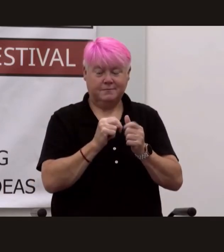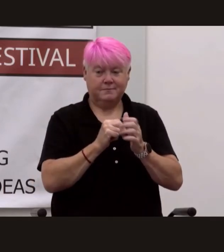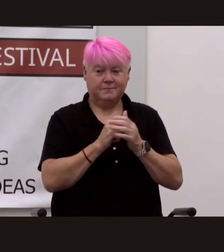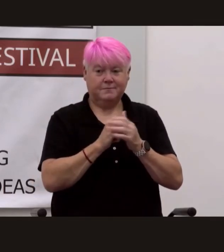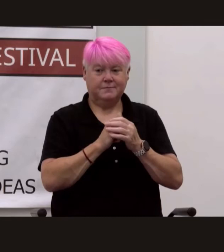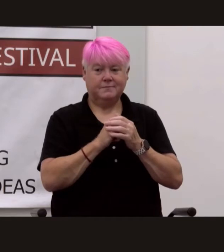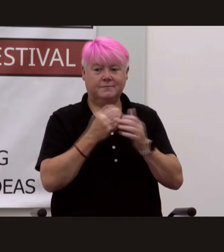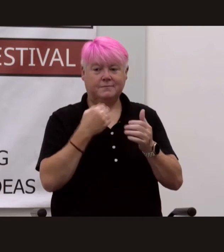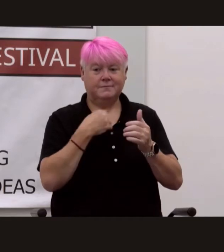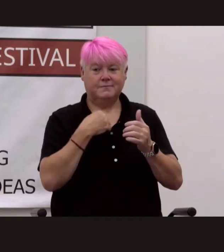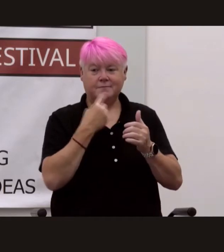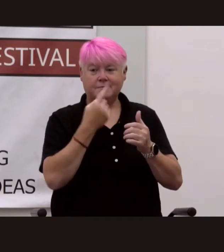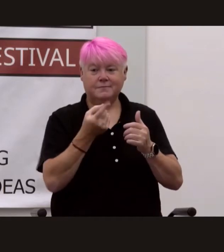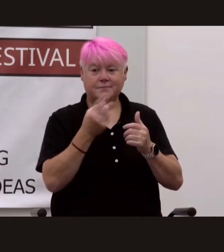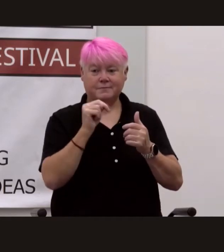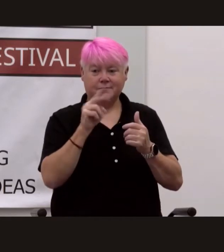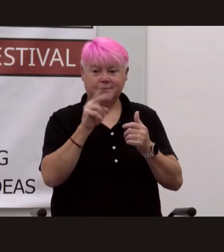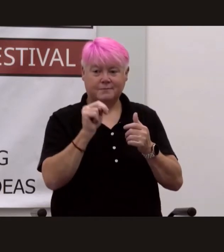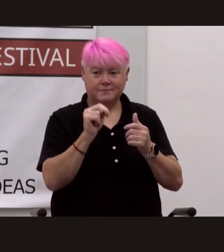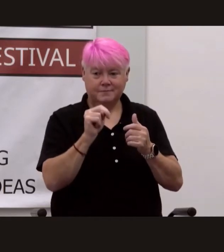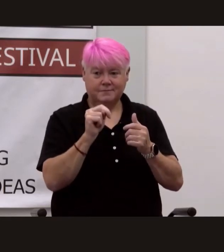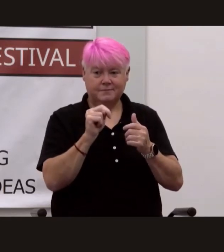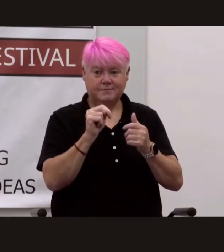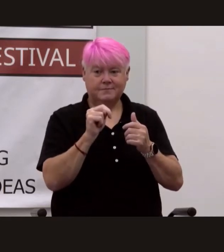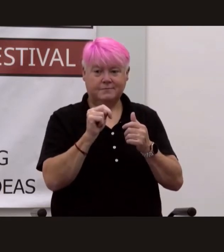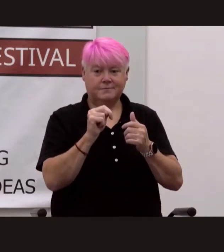I have to say the nun was a very